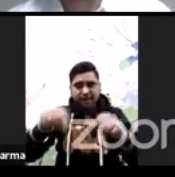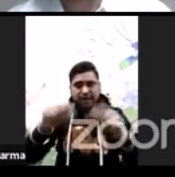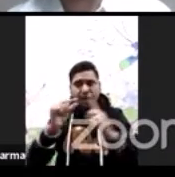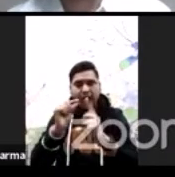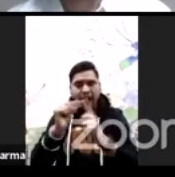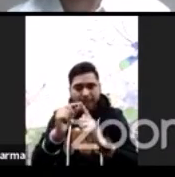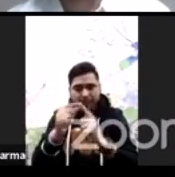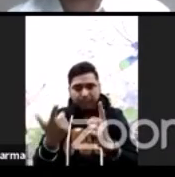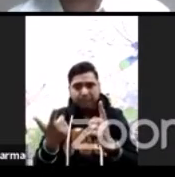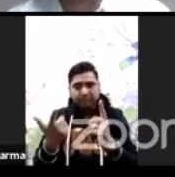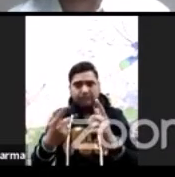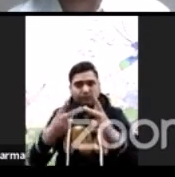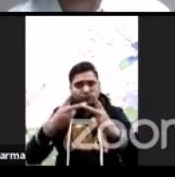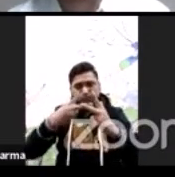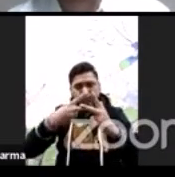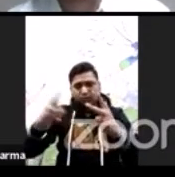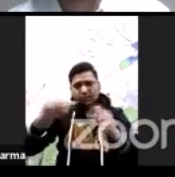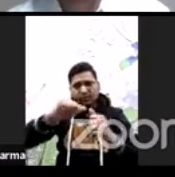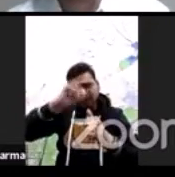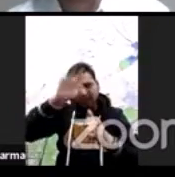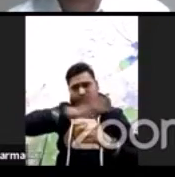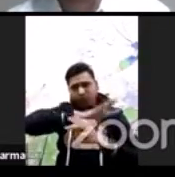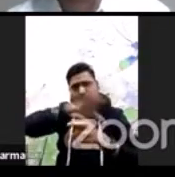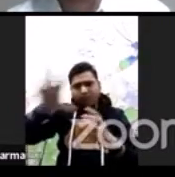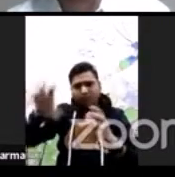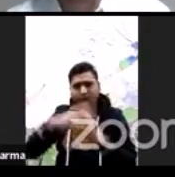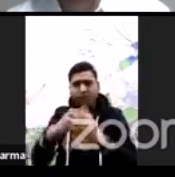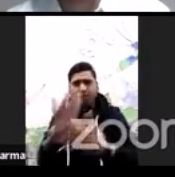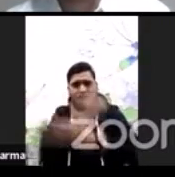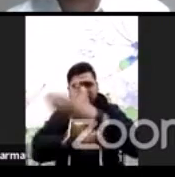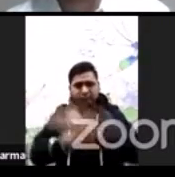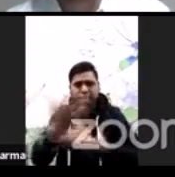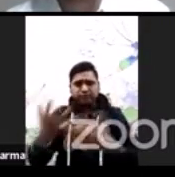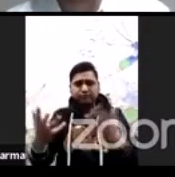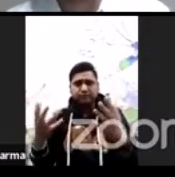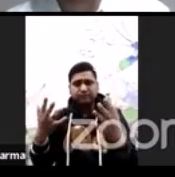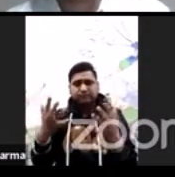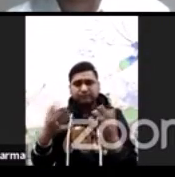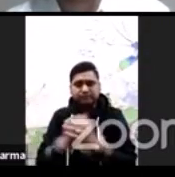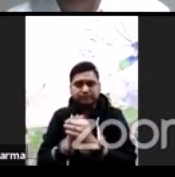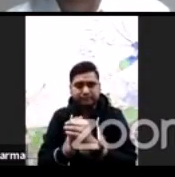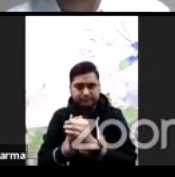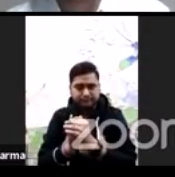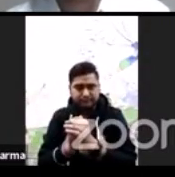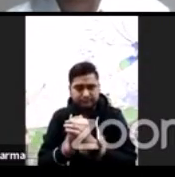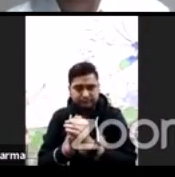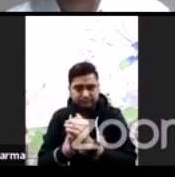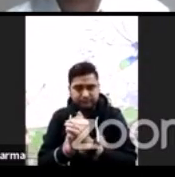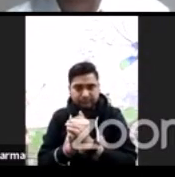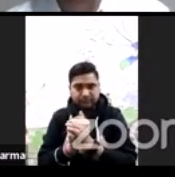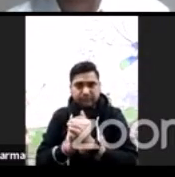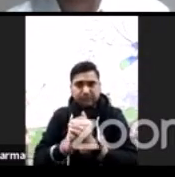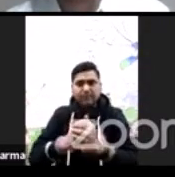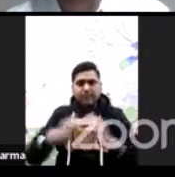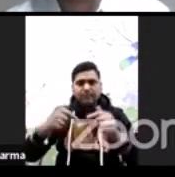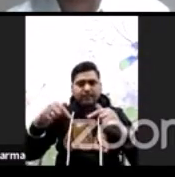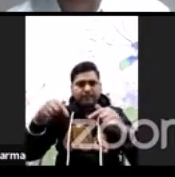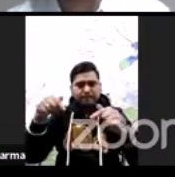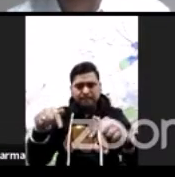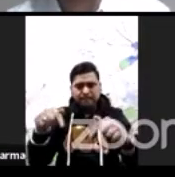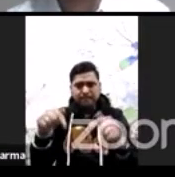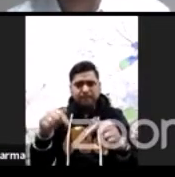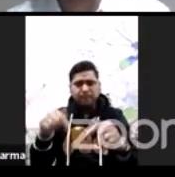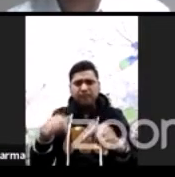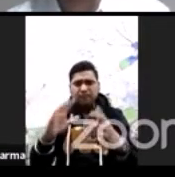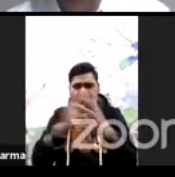the wider group of people who should be benefiting from this. And that's where we really look up to the